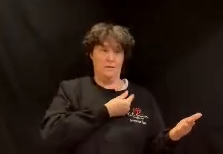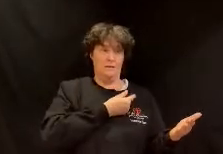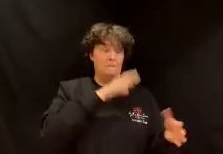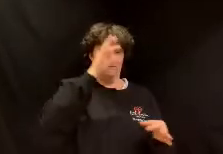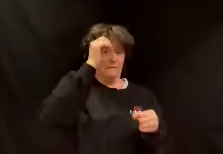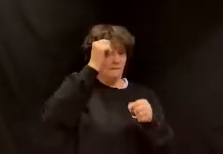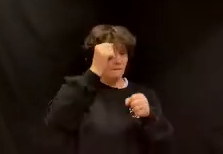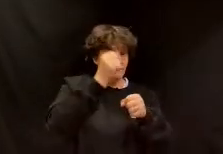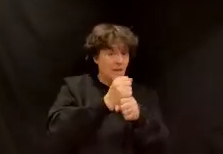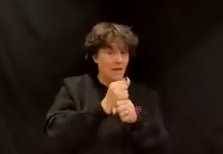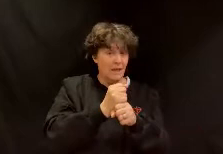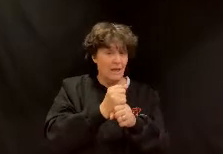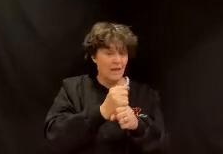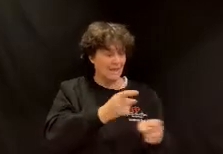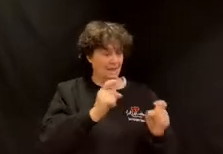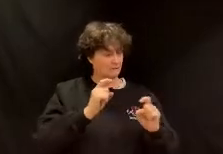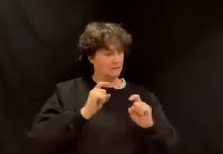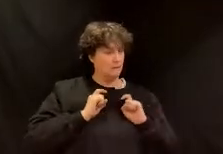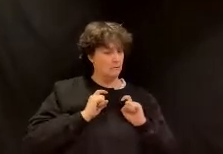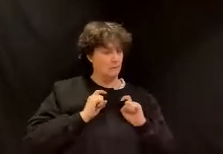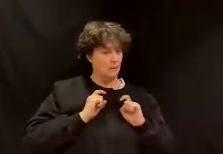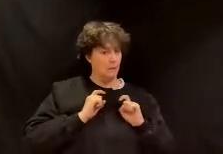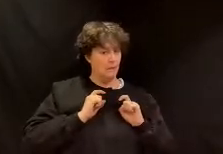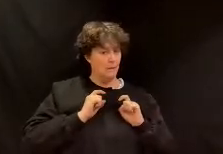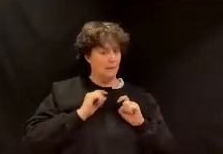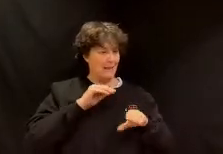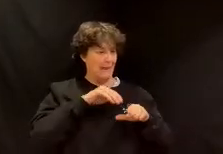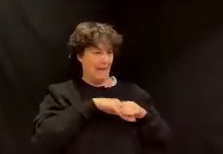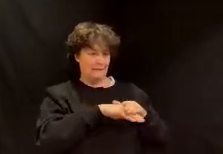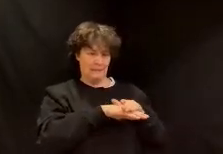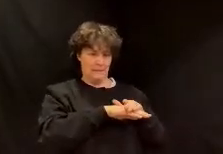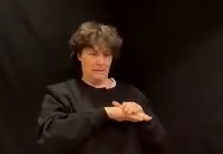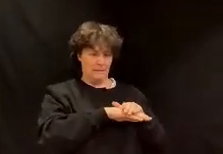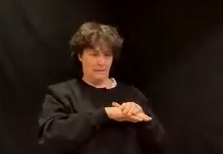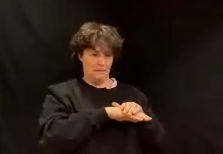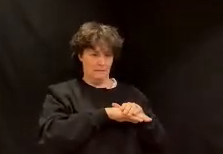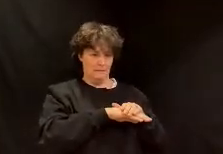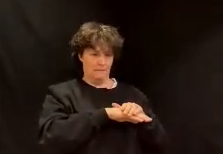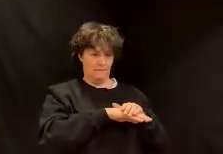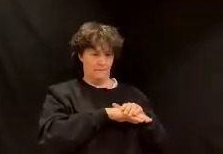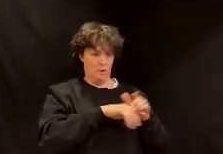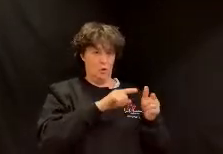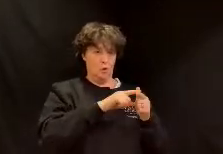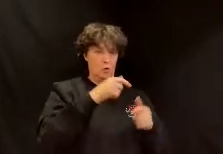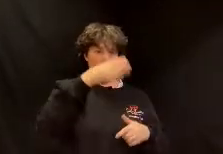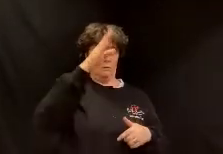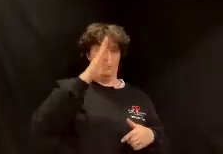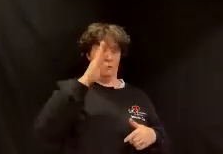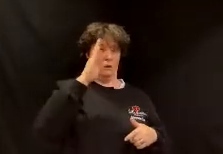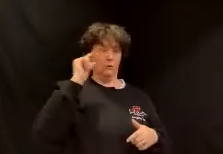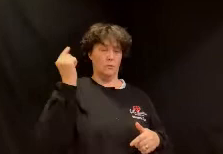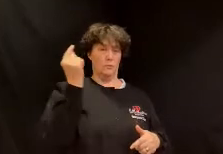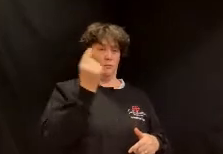Faith gives me access to God's grace.